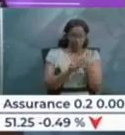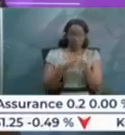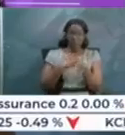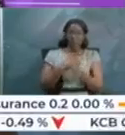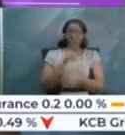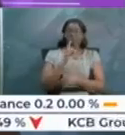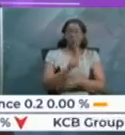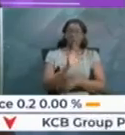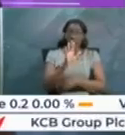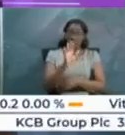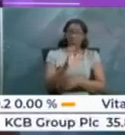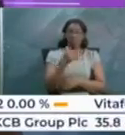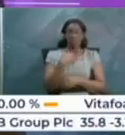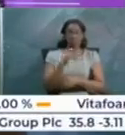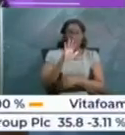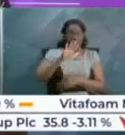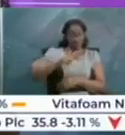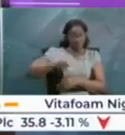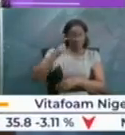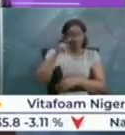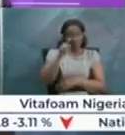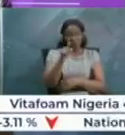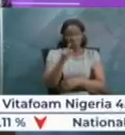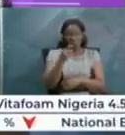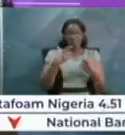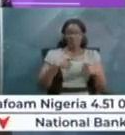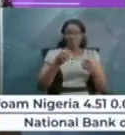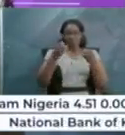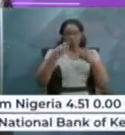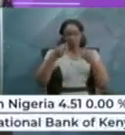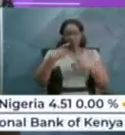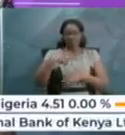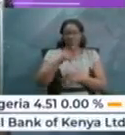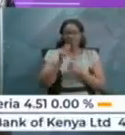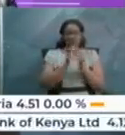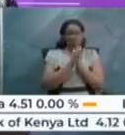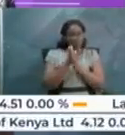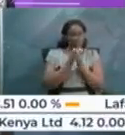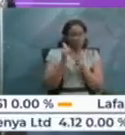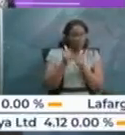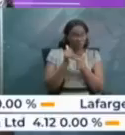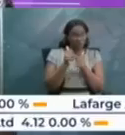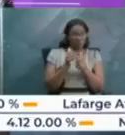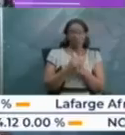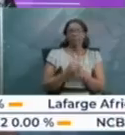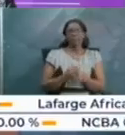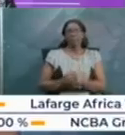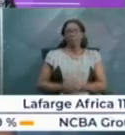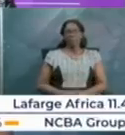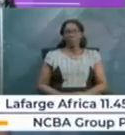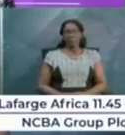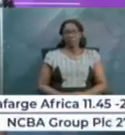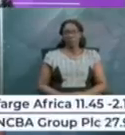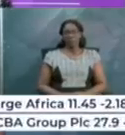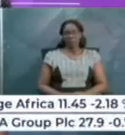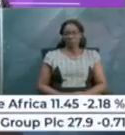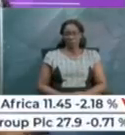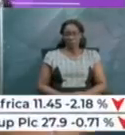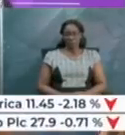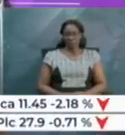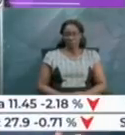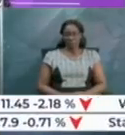orders. 5. We have 5 in stock for you. Let us know whether you're interested to get this particular product. Now we're going to give you a chance